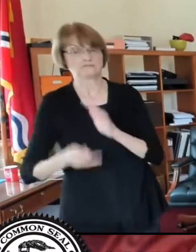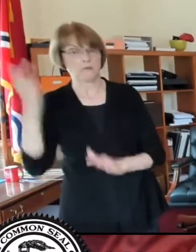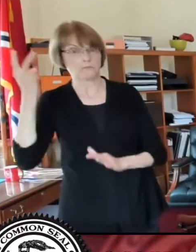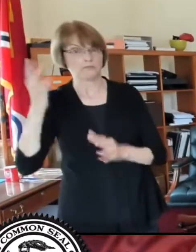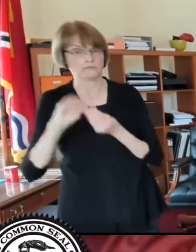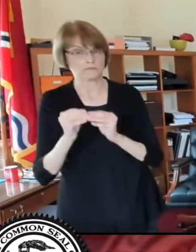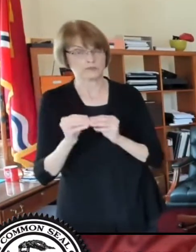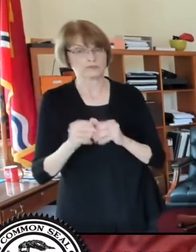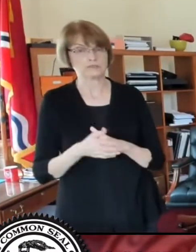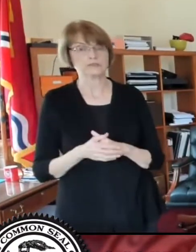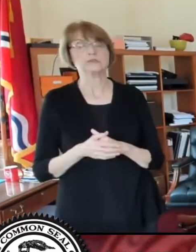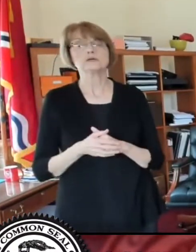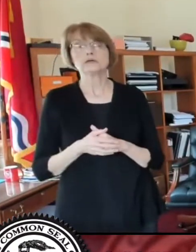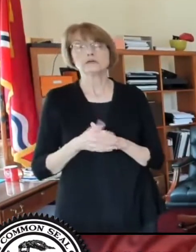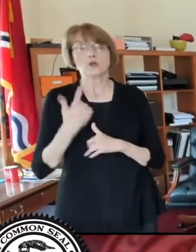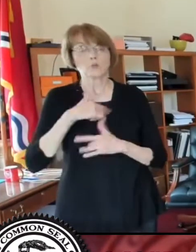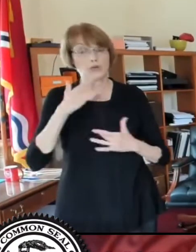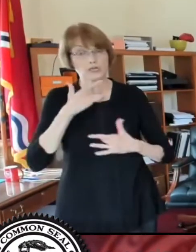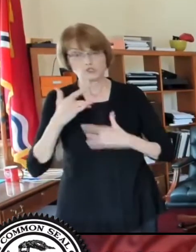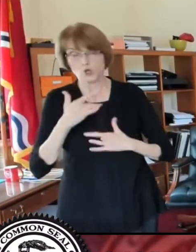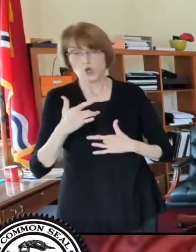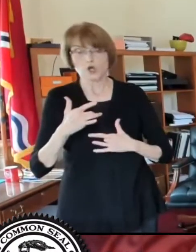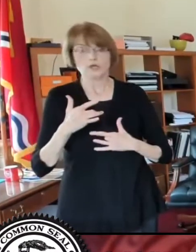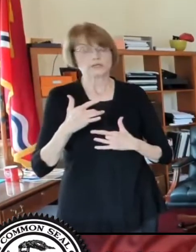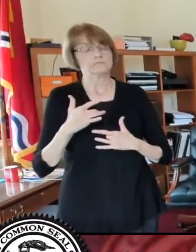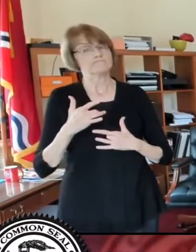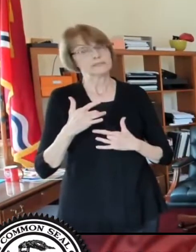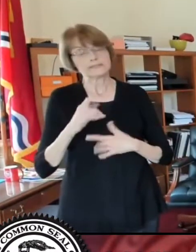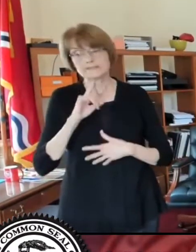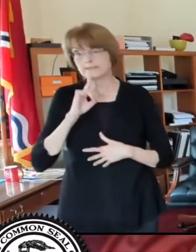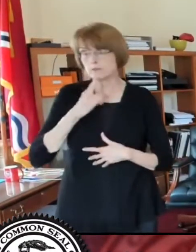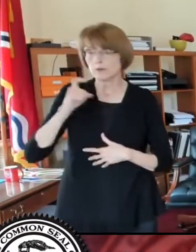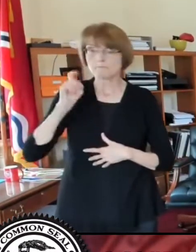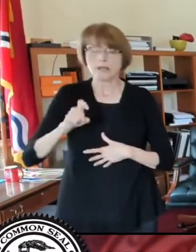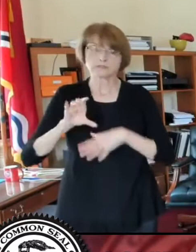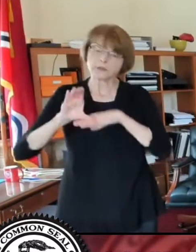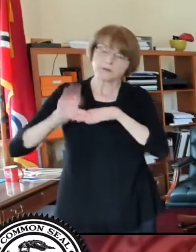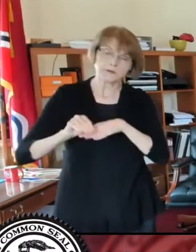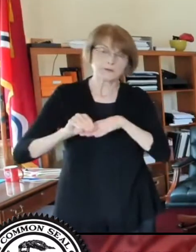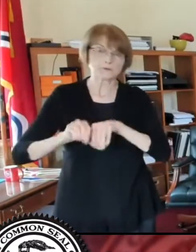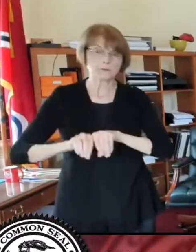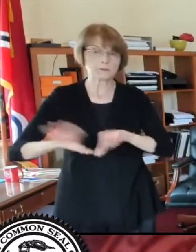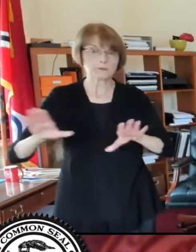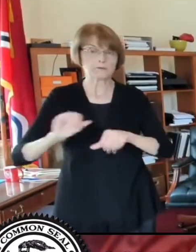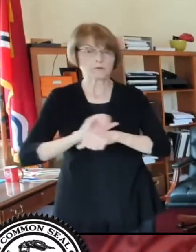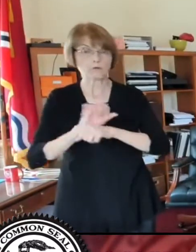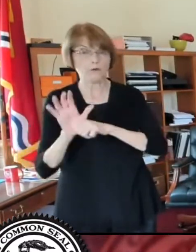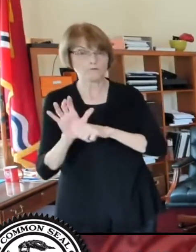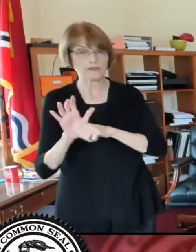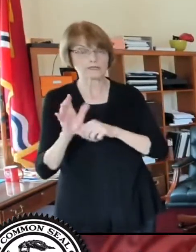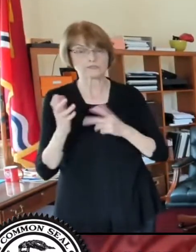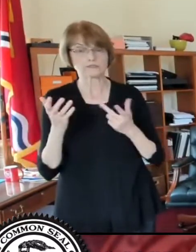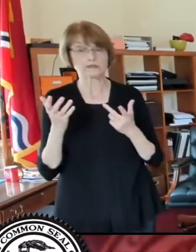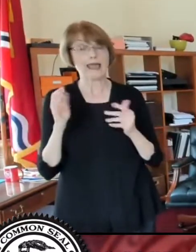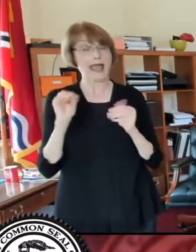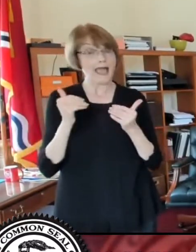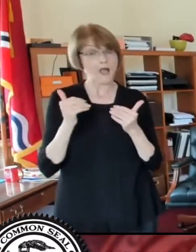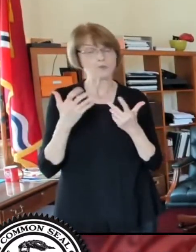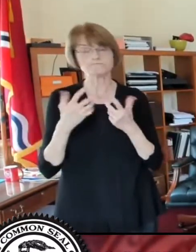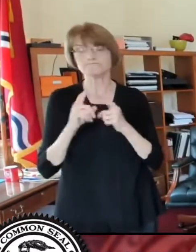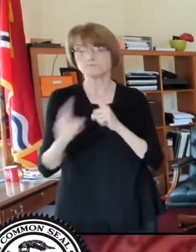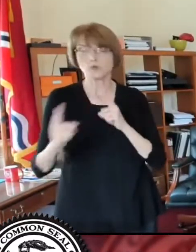about that. We know that we've got to tamp down this spread of COVID. We want to do it by social